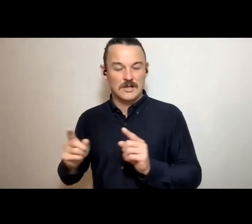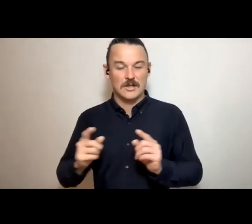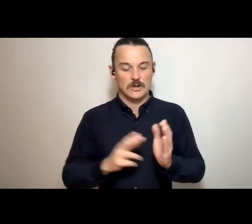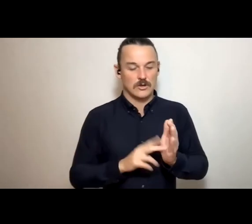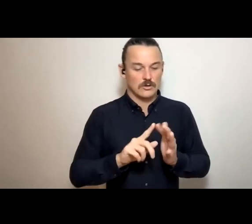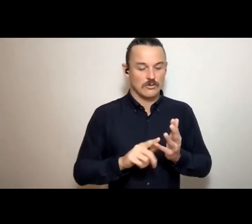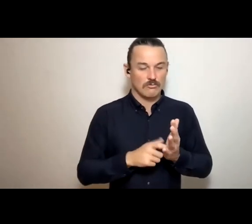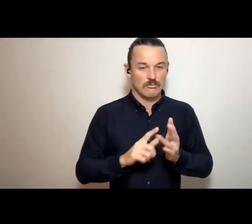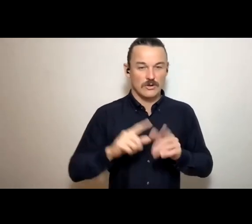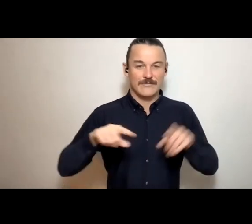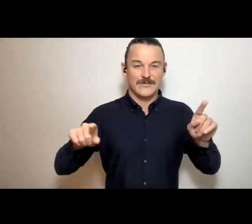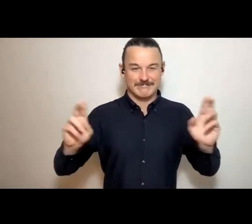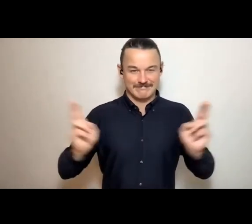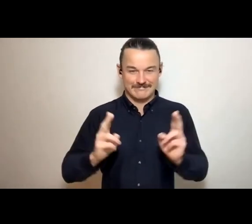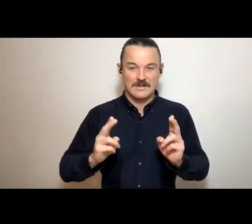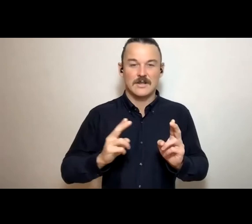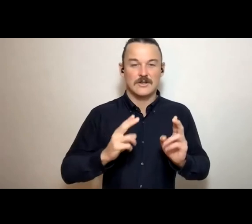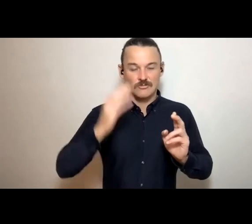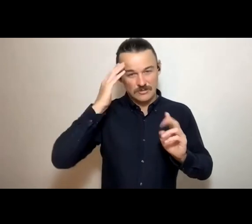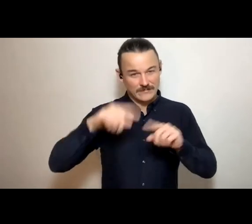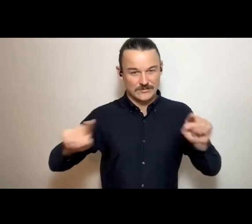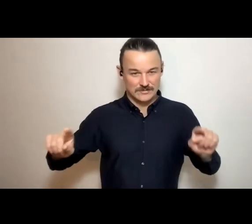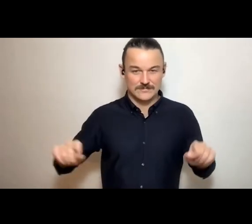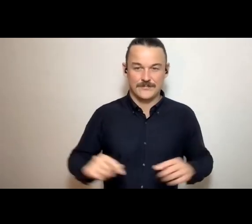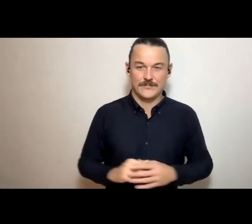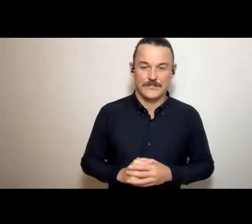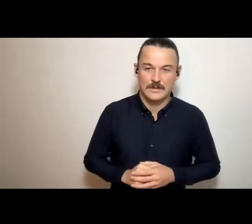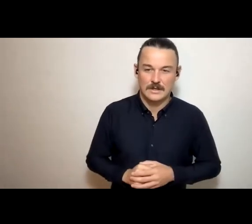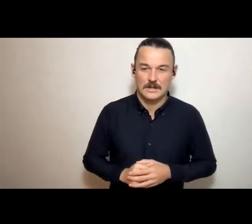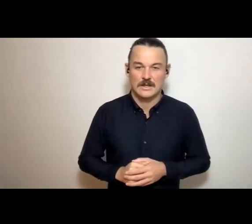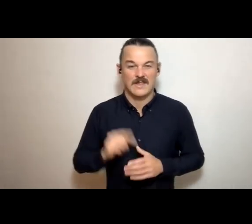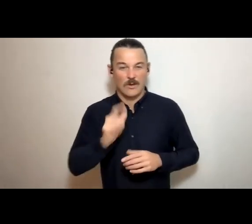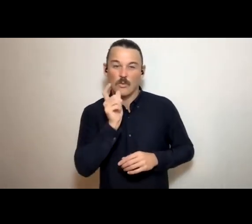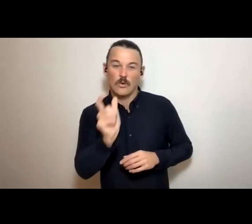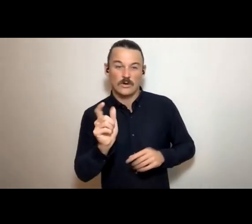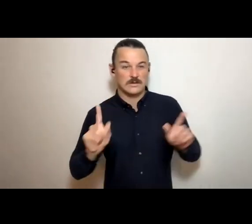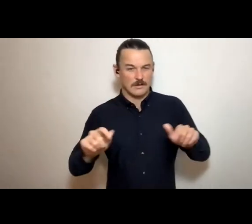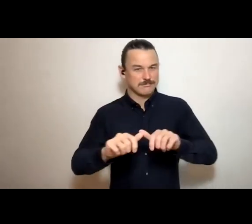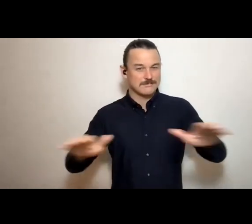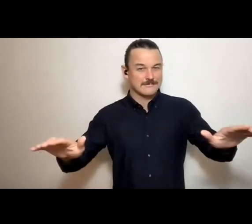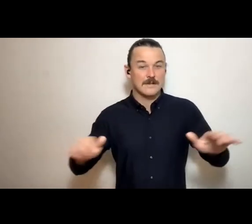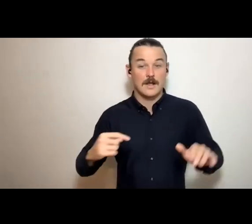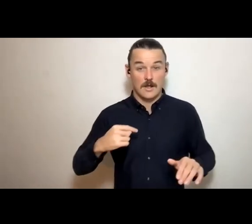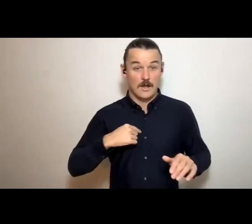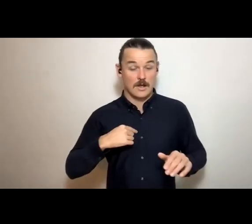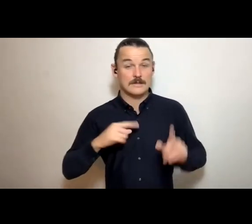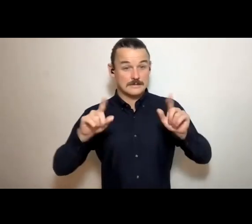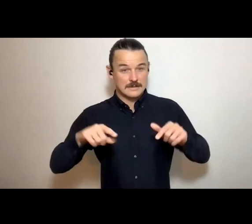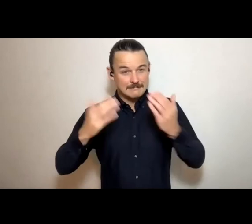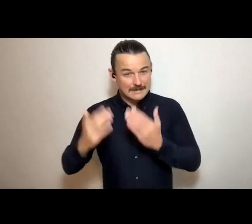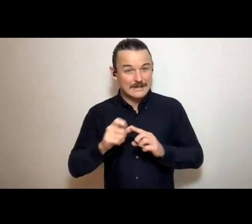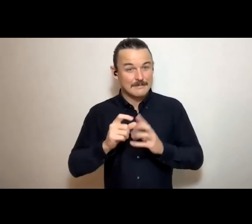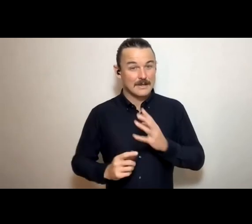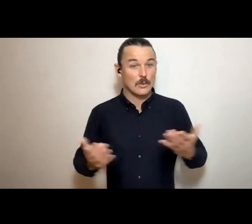I had, I had, I I came to disability studies while I was still at Macquarie